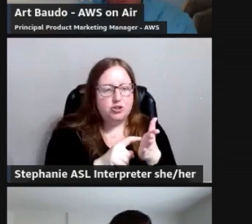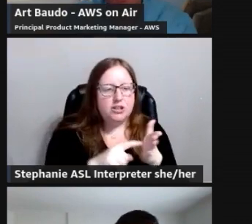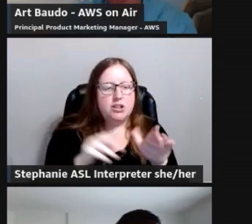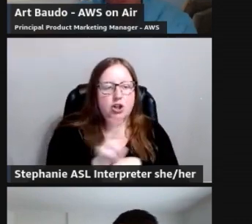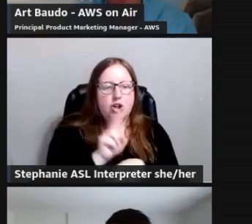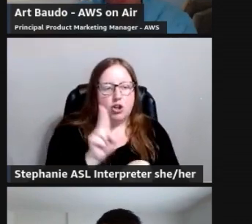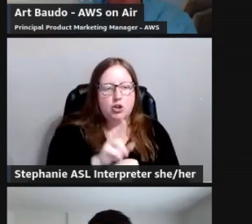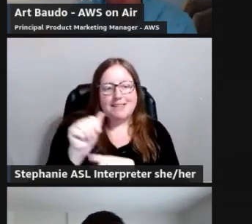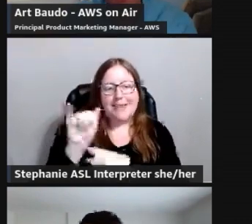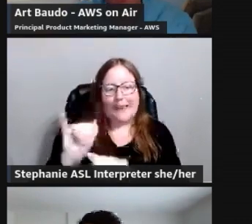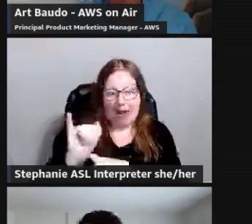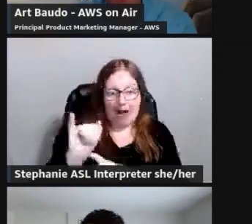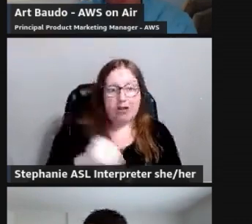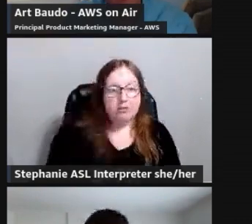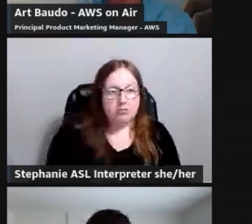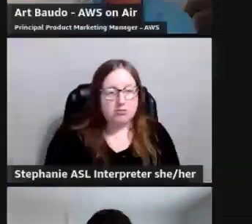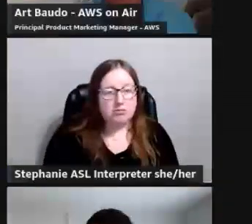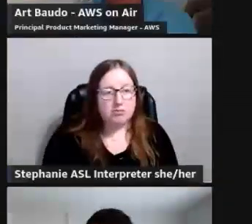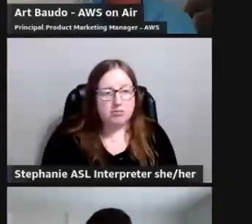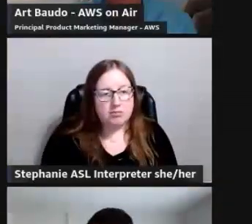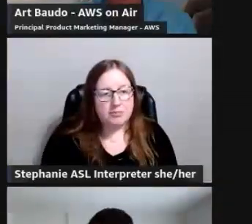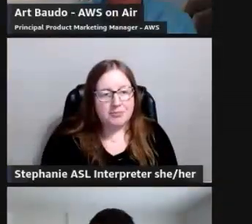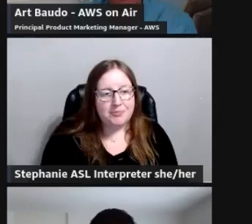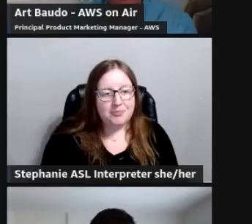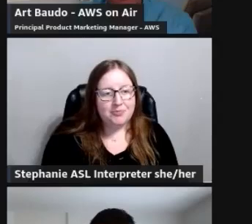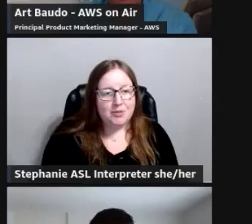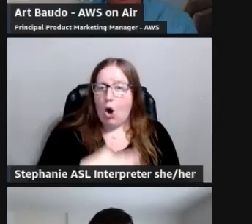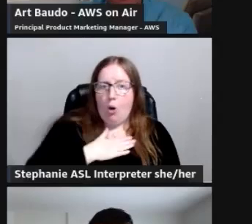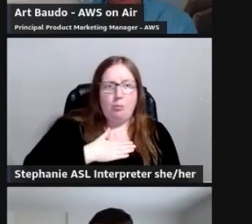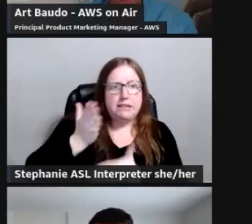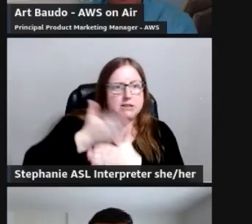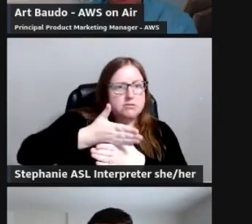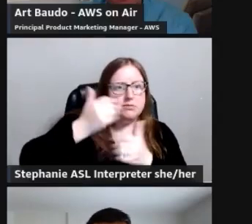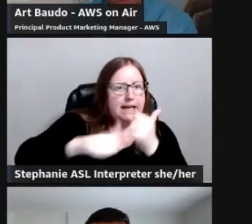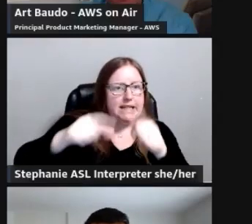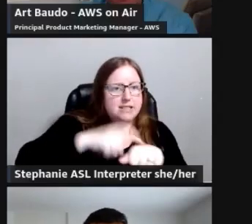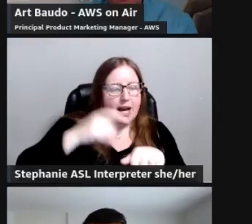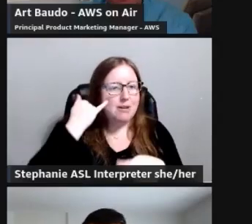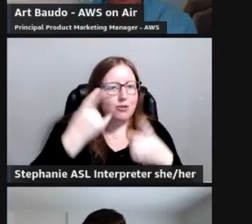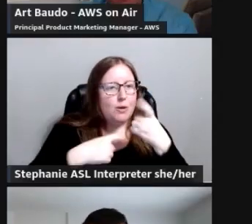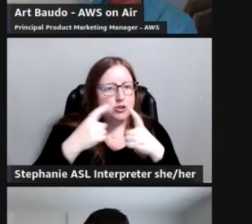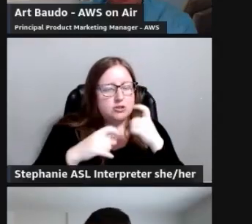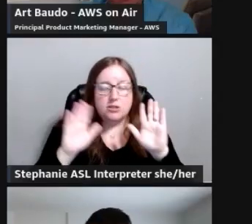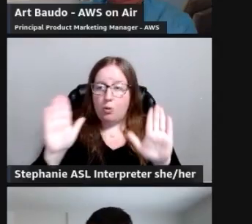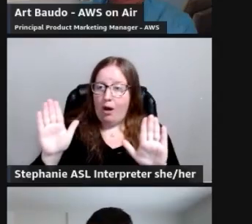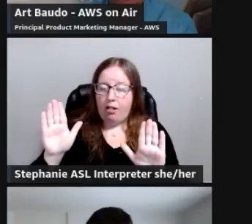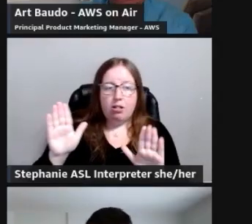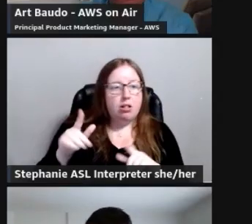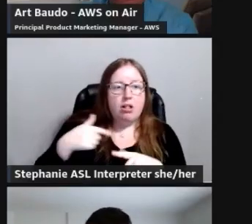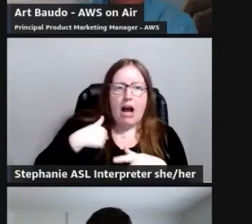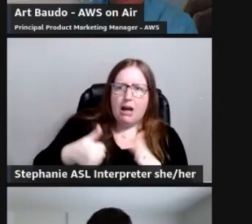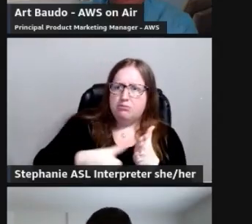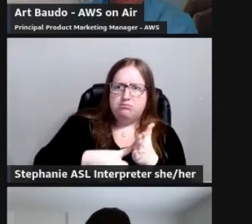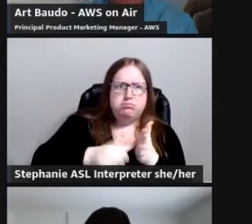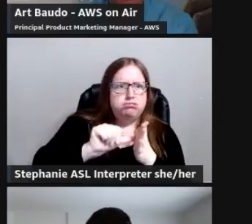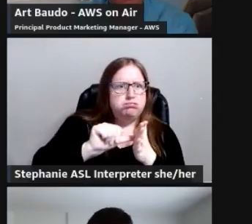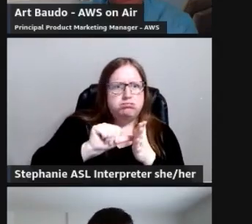AI? I want to please stop me at any point if you have any questions. Well, I'm just impressed, first of all, because one, you